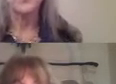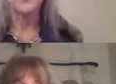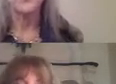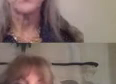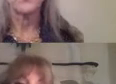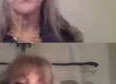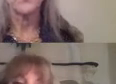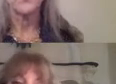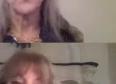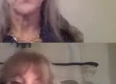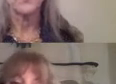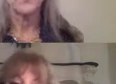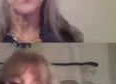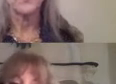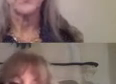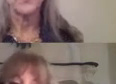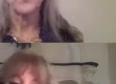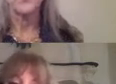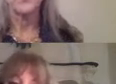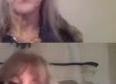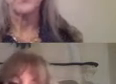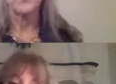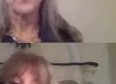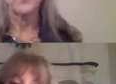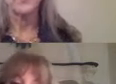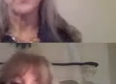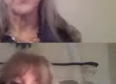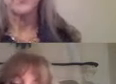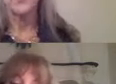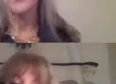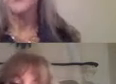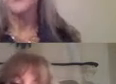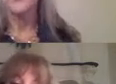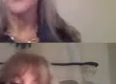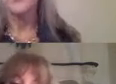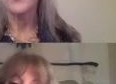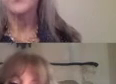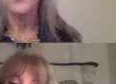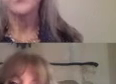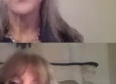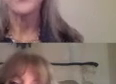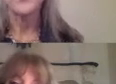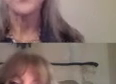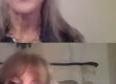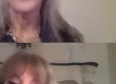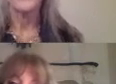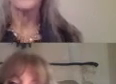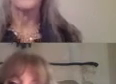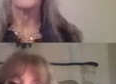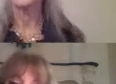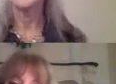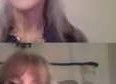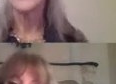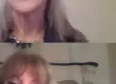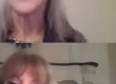to Lisa Ull, manager of audience programs and archives from the ballet, who's going to introduce us to Balanchine and his work, and then